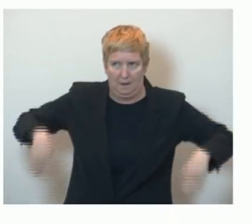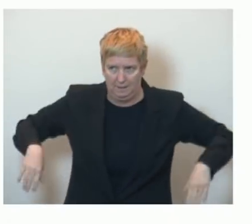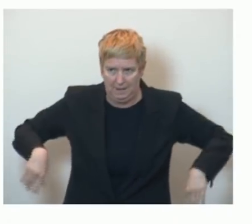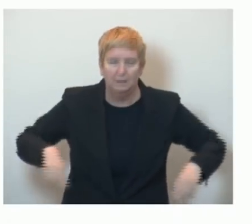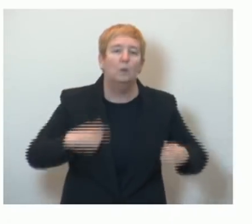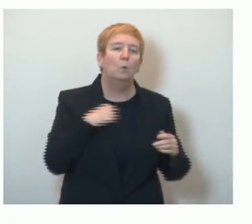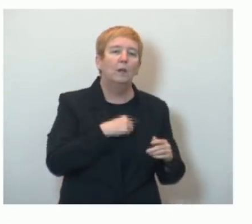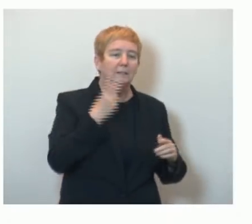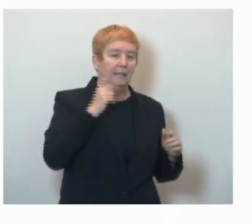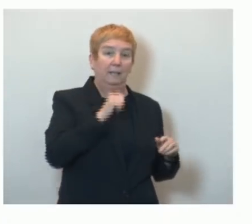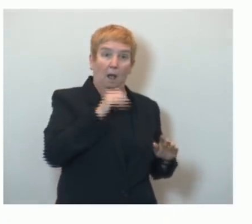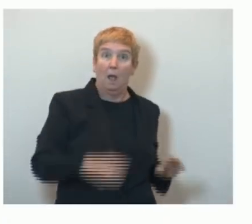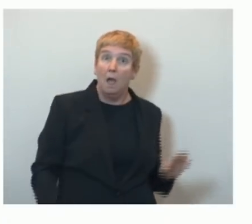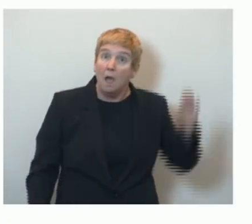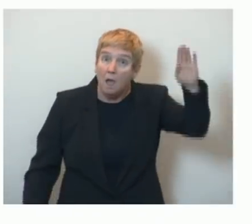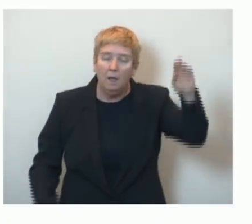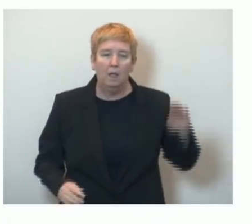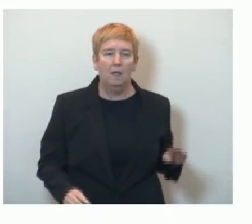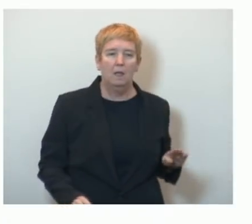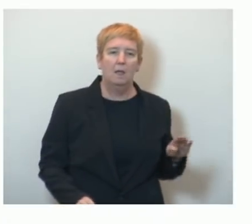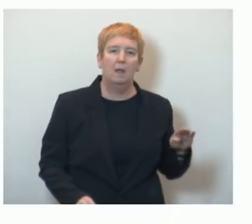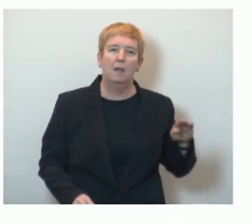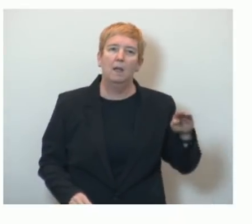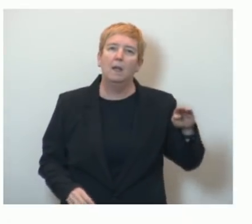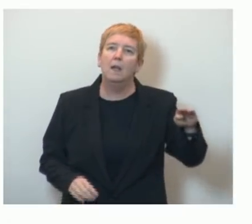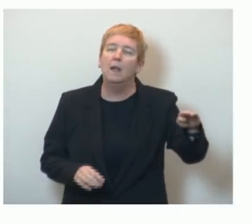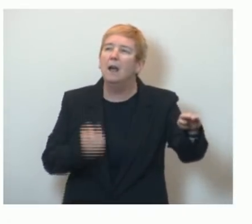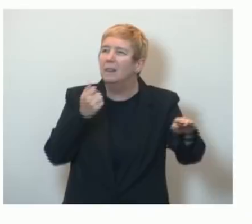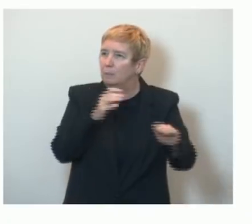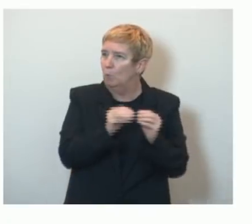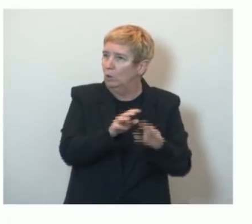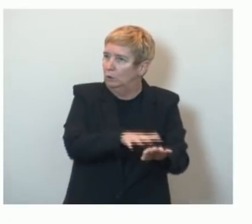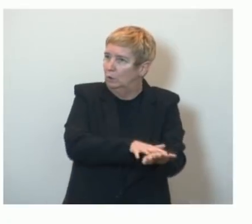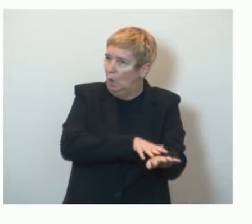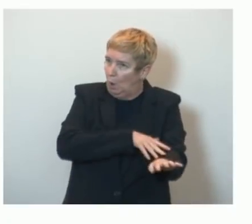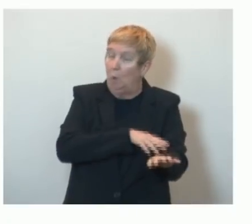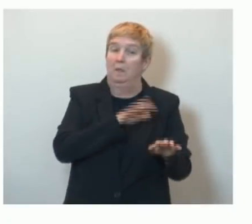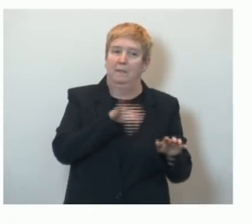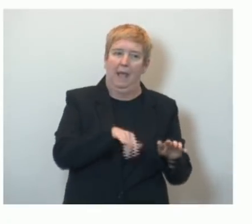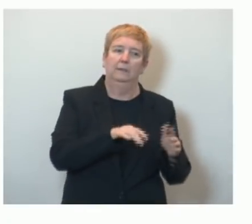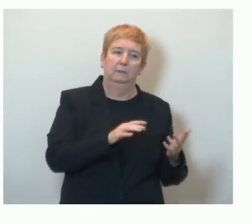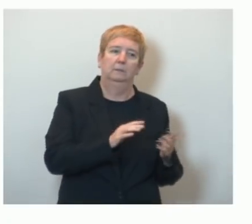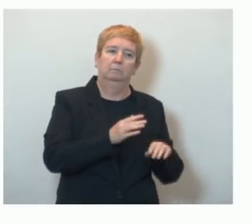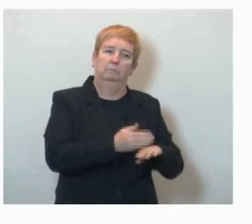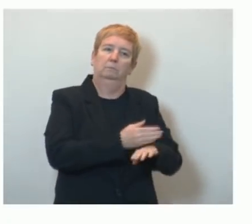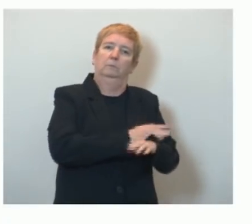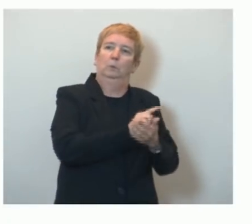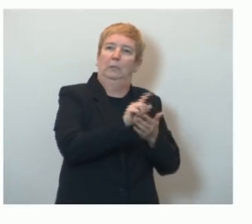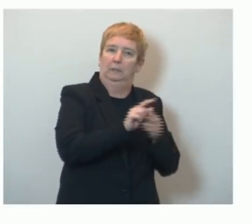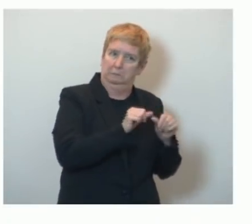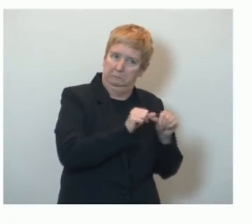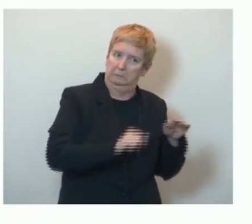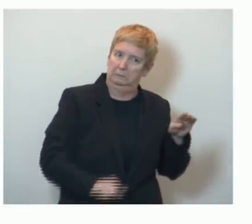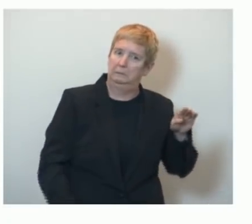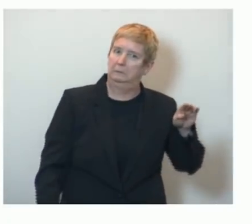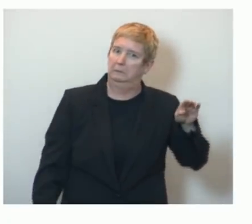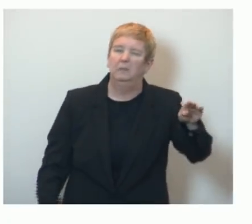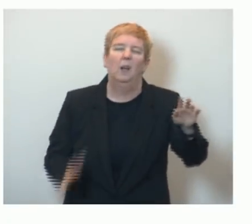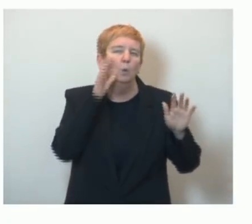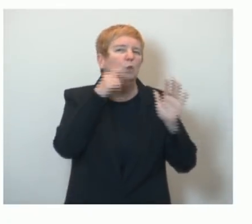a slowing in the number of new cases every day, and that varies week to week. And I'll show you a better